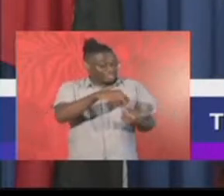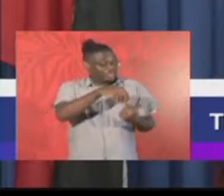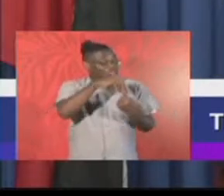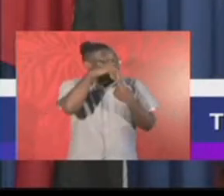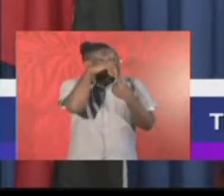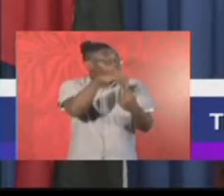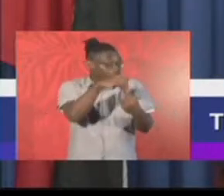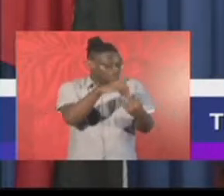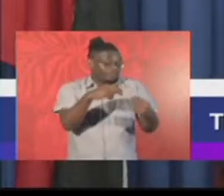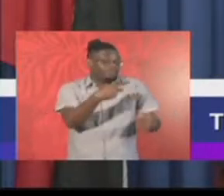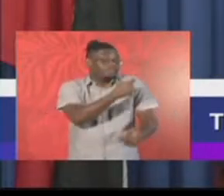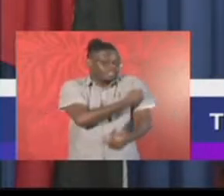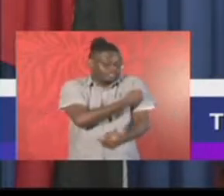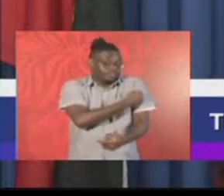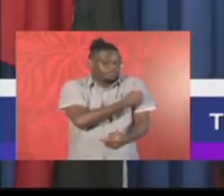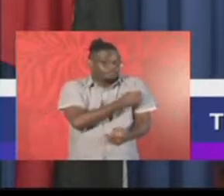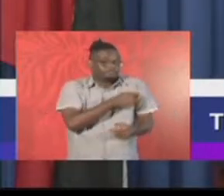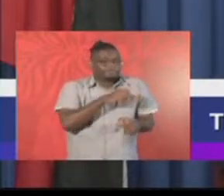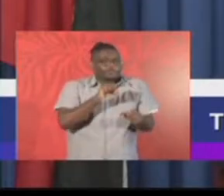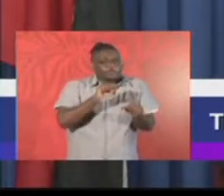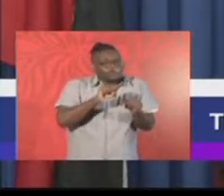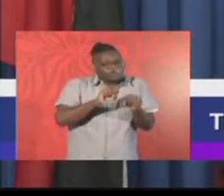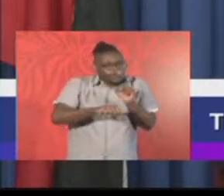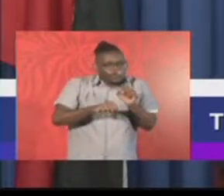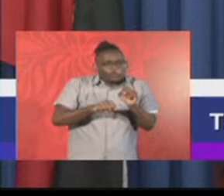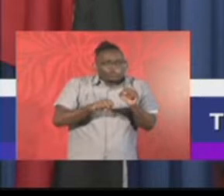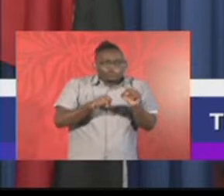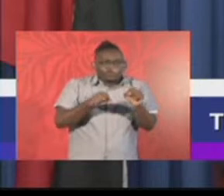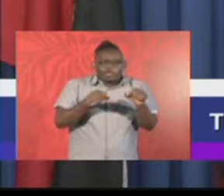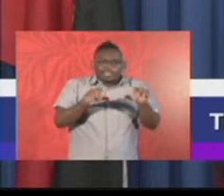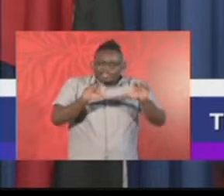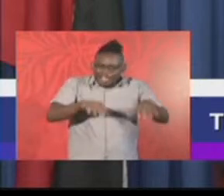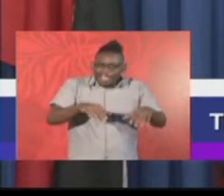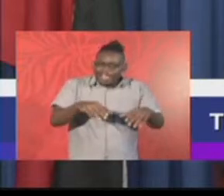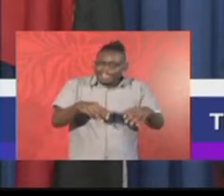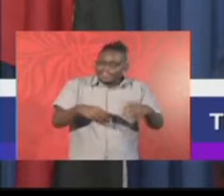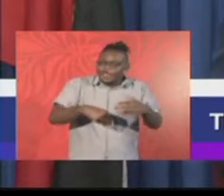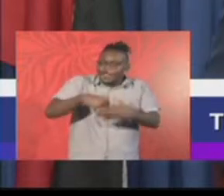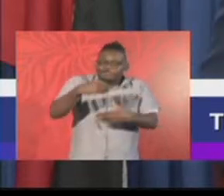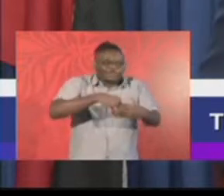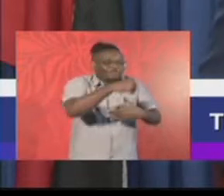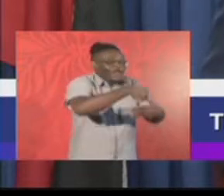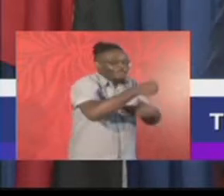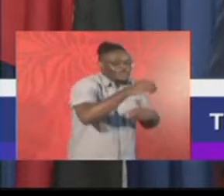for their activity to be in a special situation,